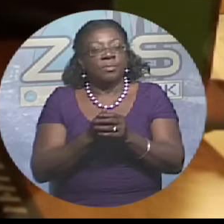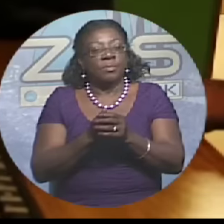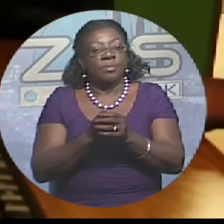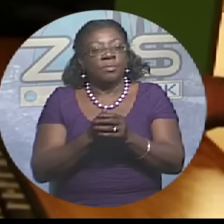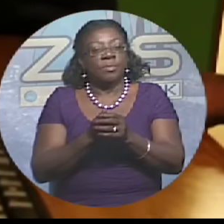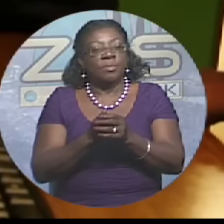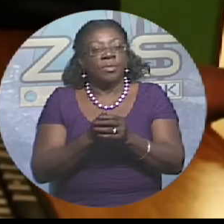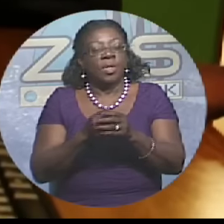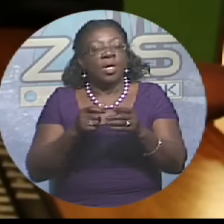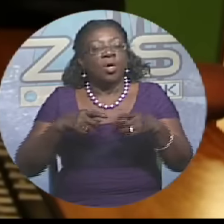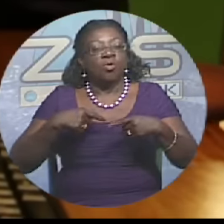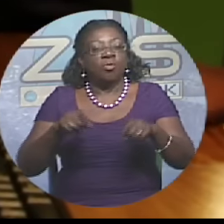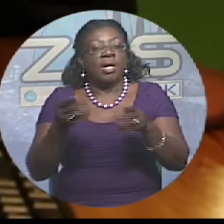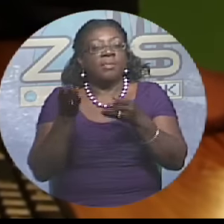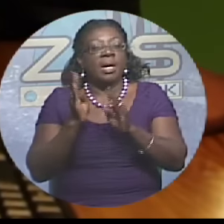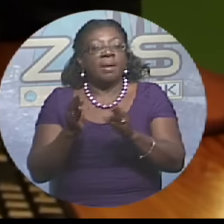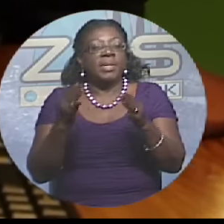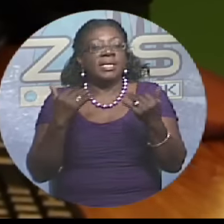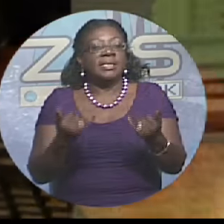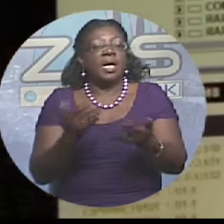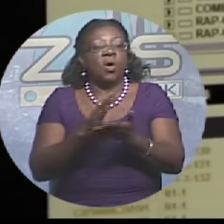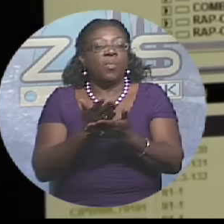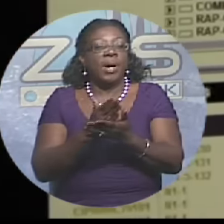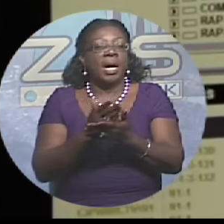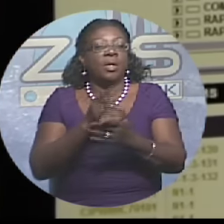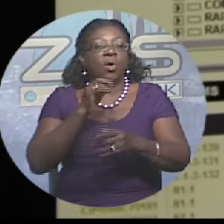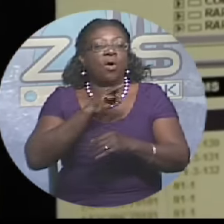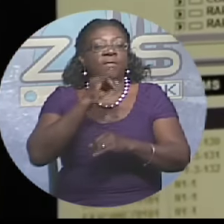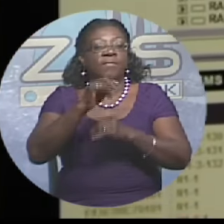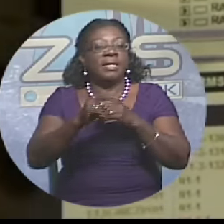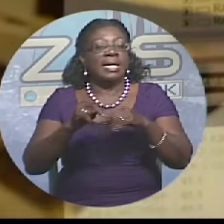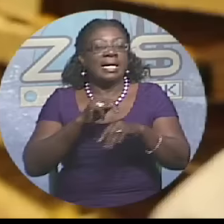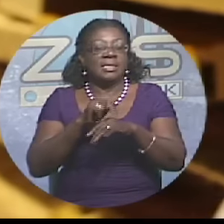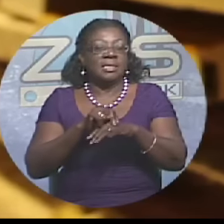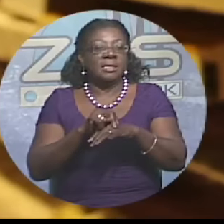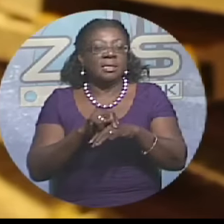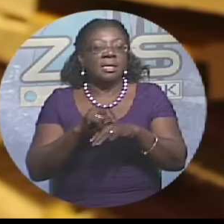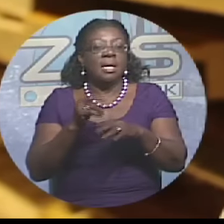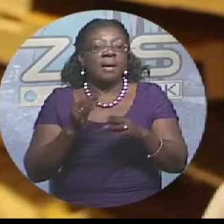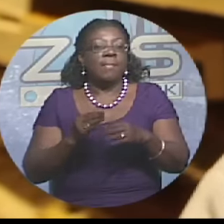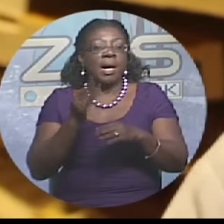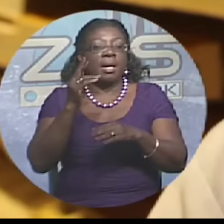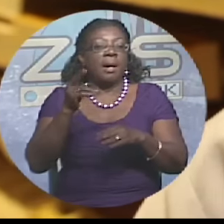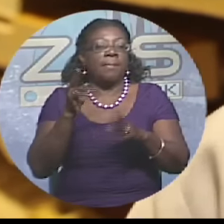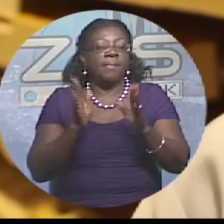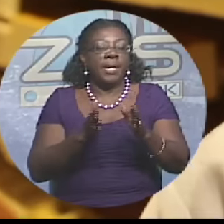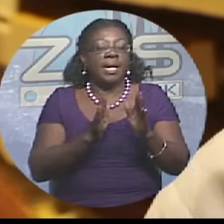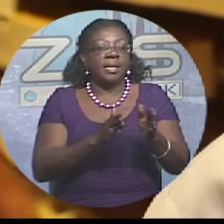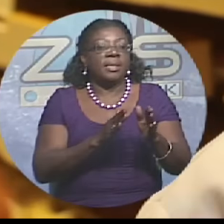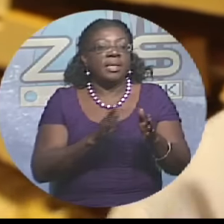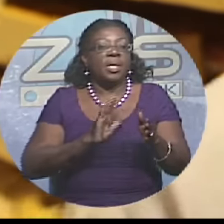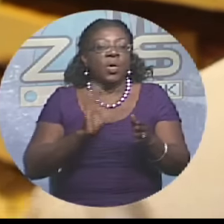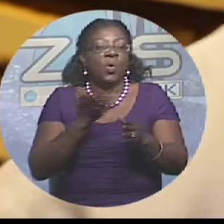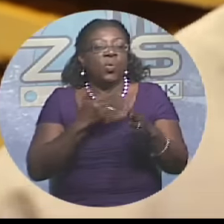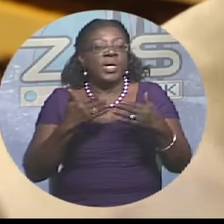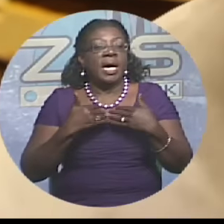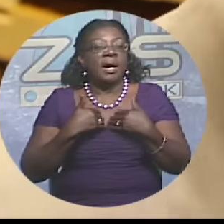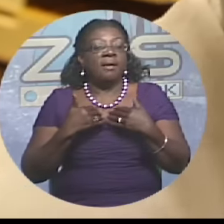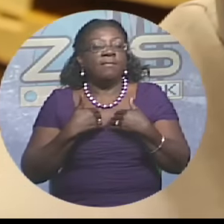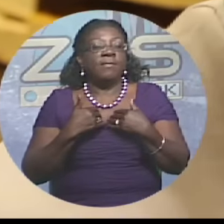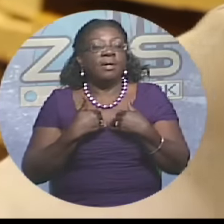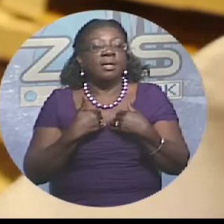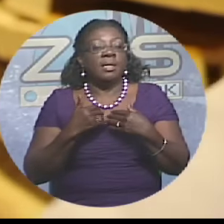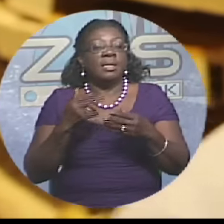system. Grand Bahama is now part of the National Backup Plan. What we have in place now is we have a